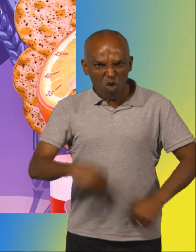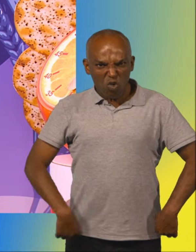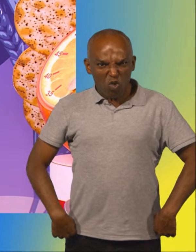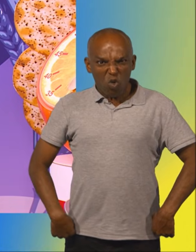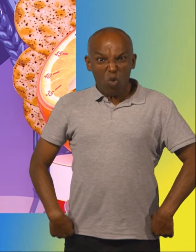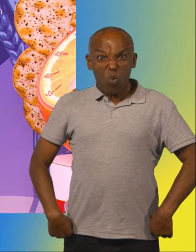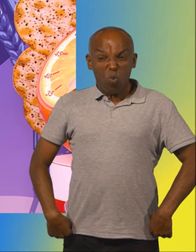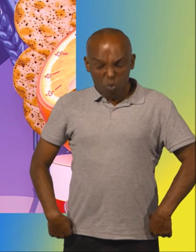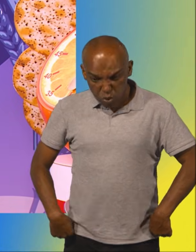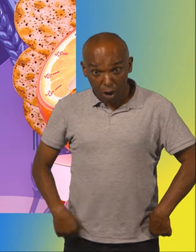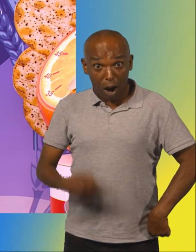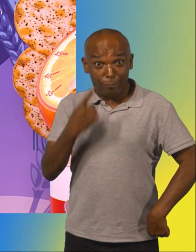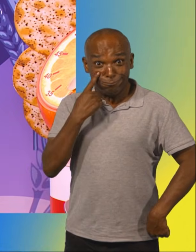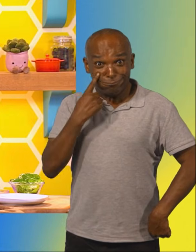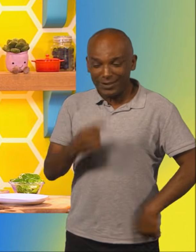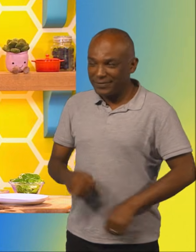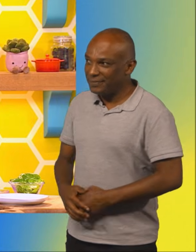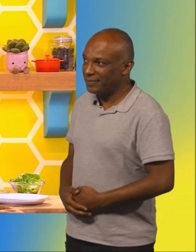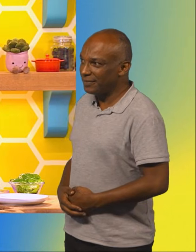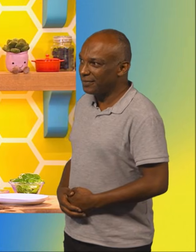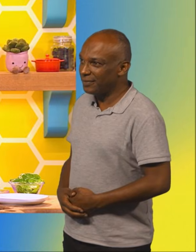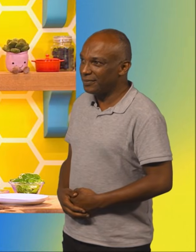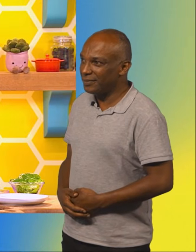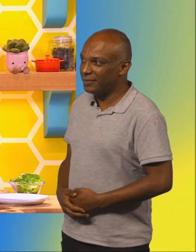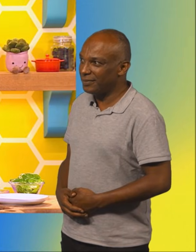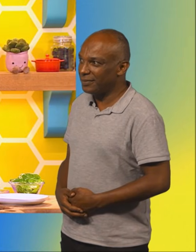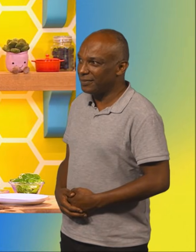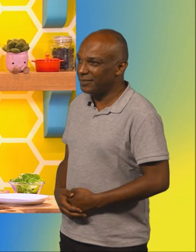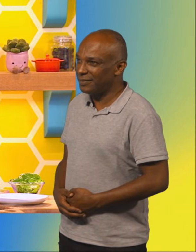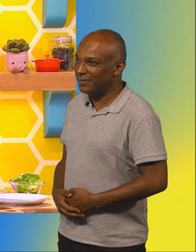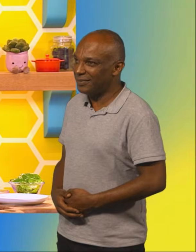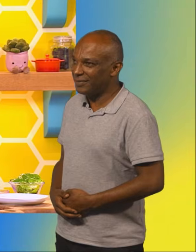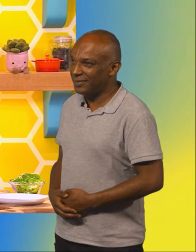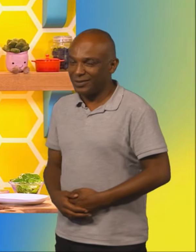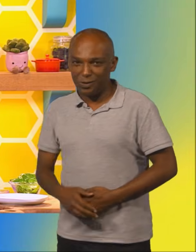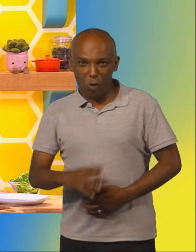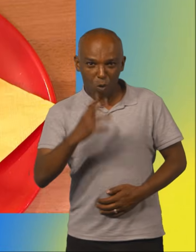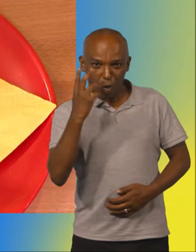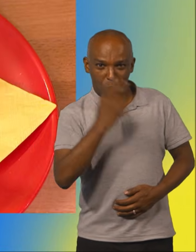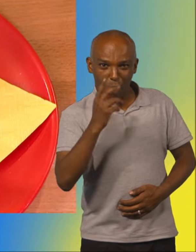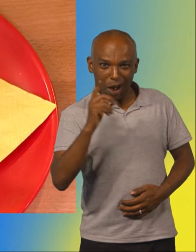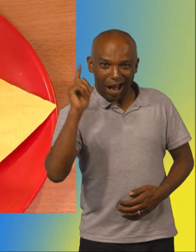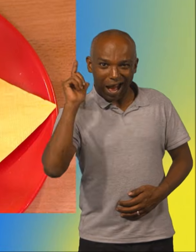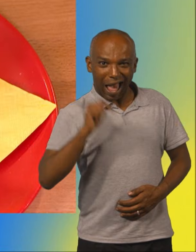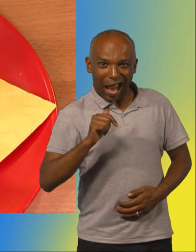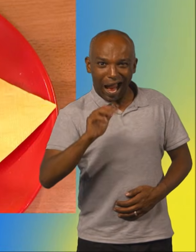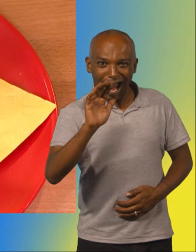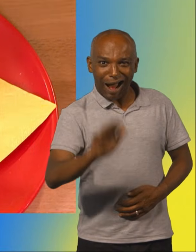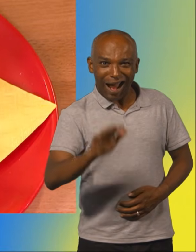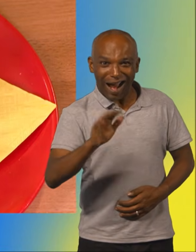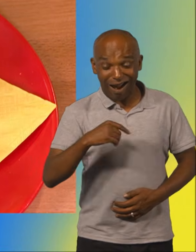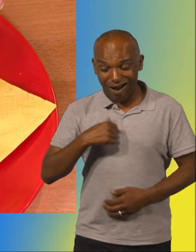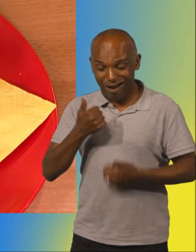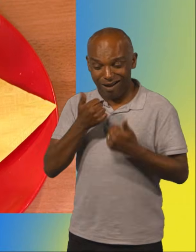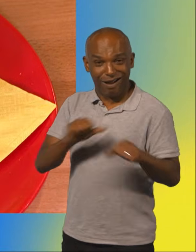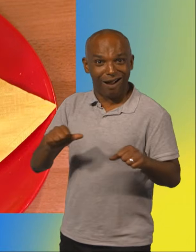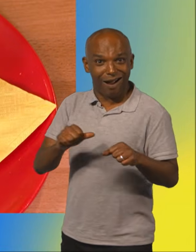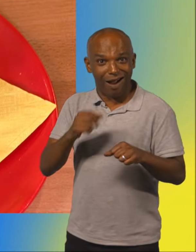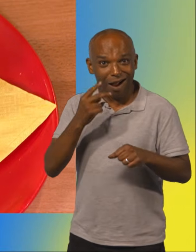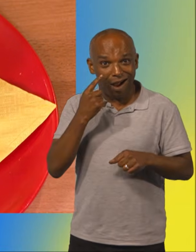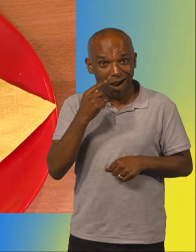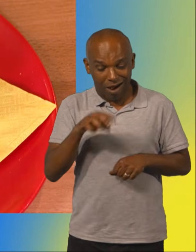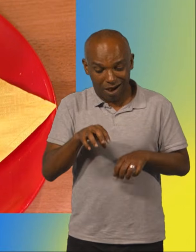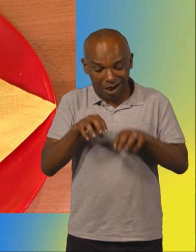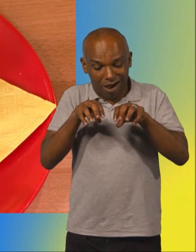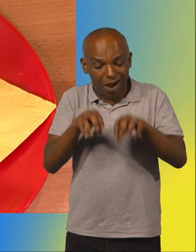Whoa! That was loud. I've made 2 slits in the top and added